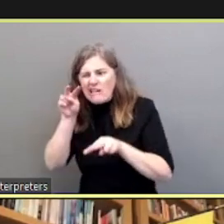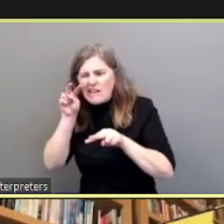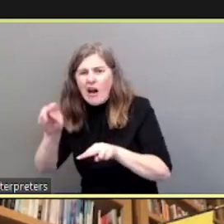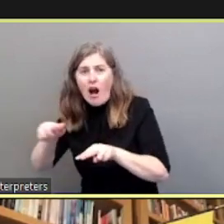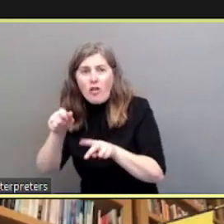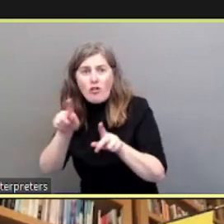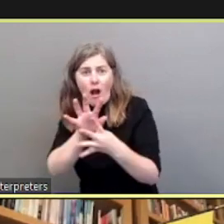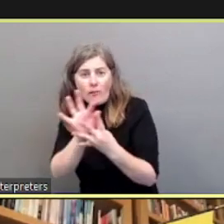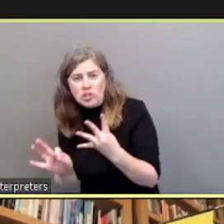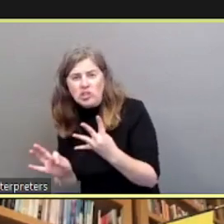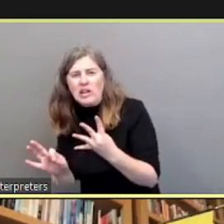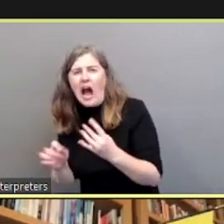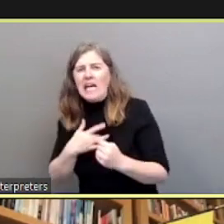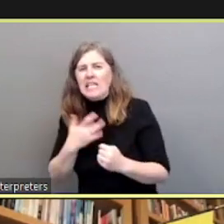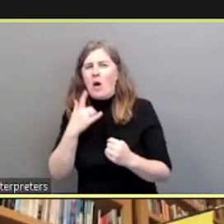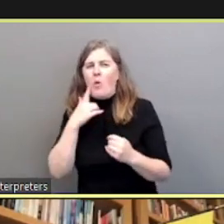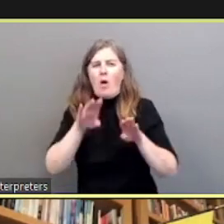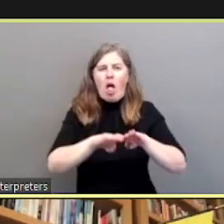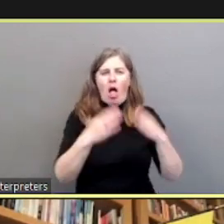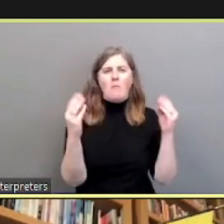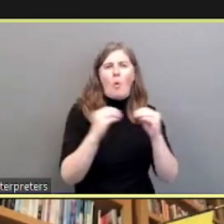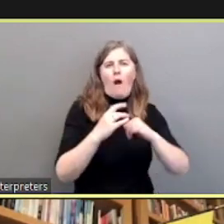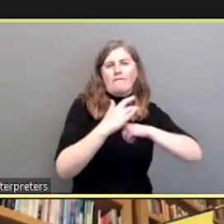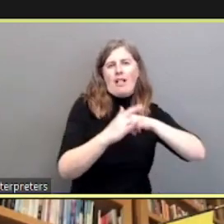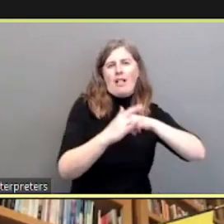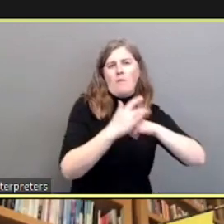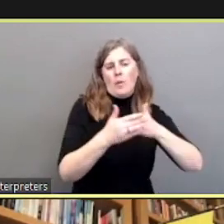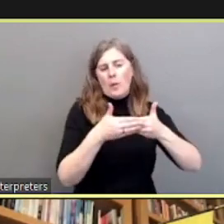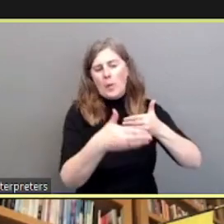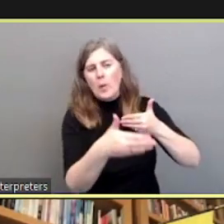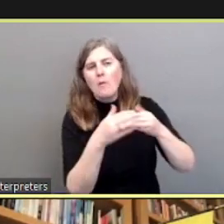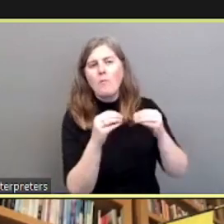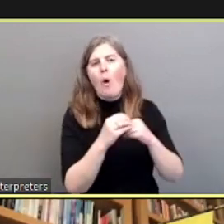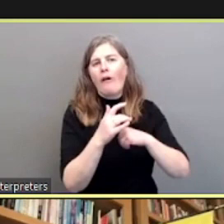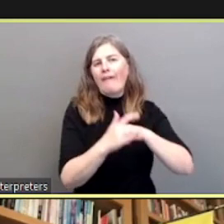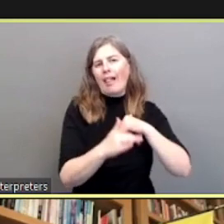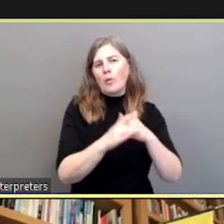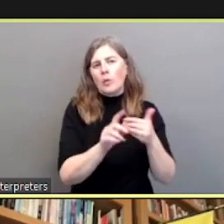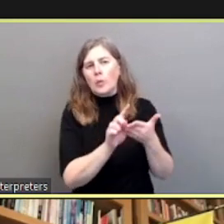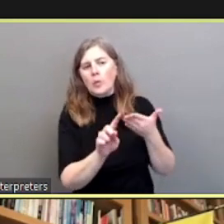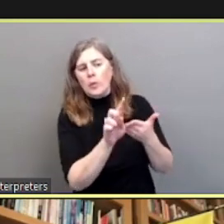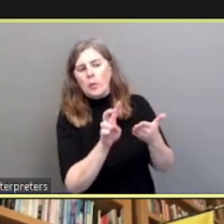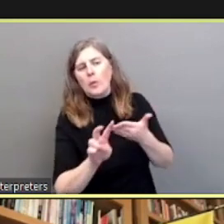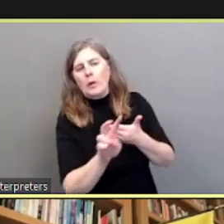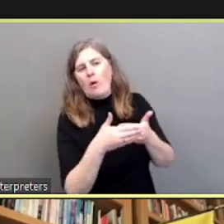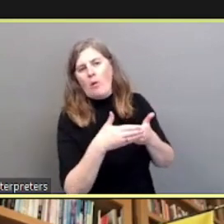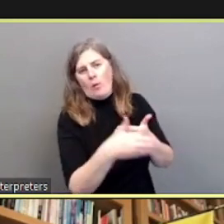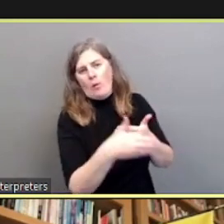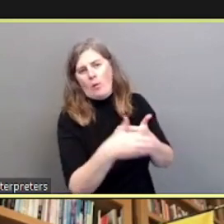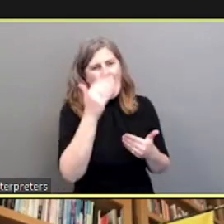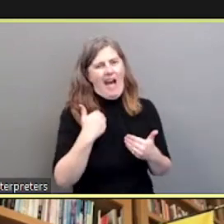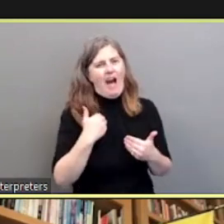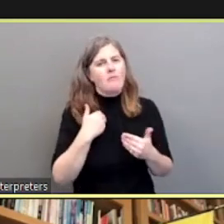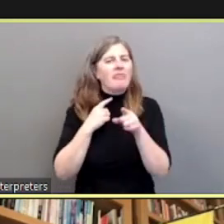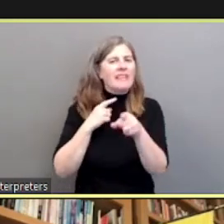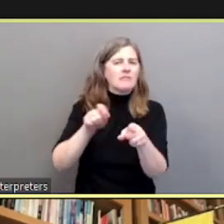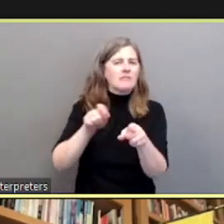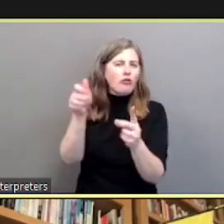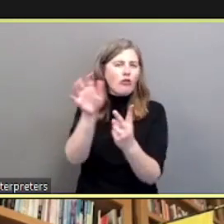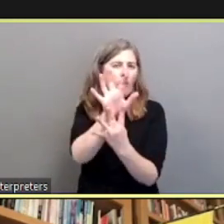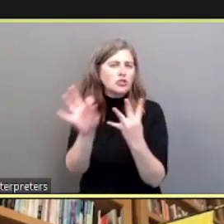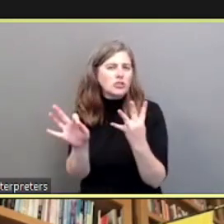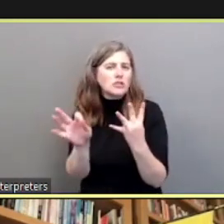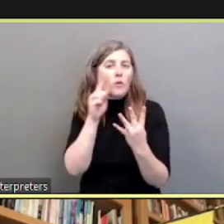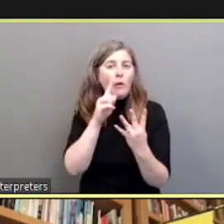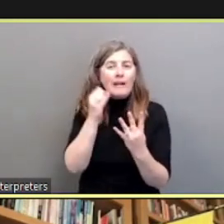a reopening and many more of these tests available on the market. So just another option for those